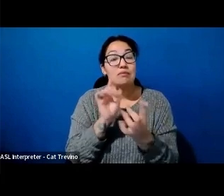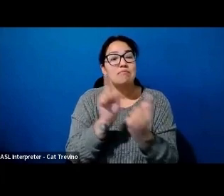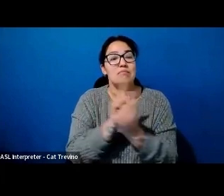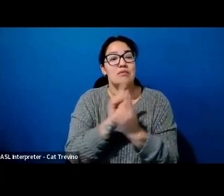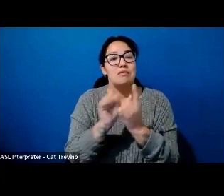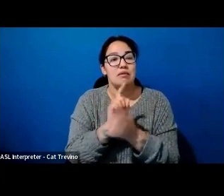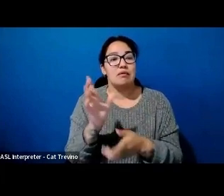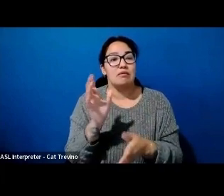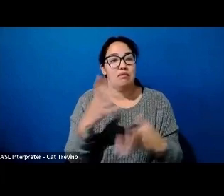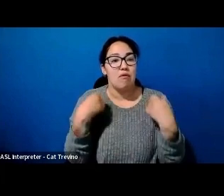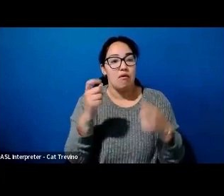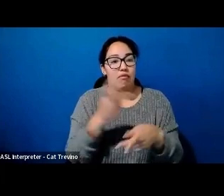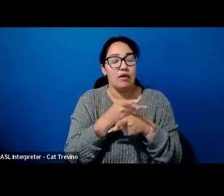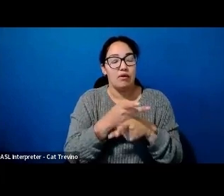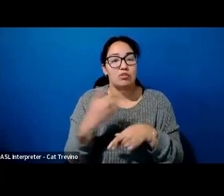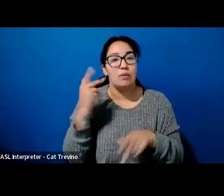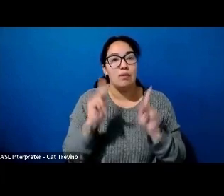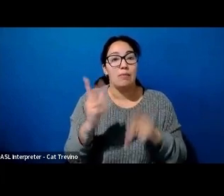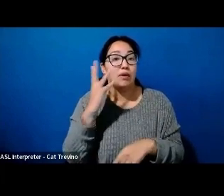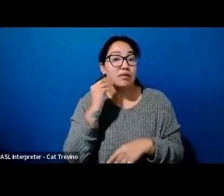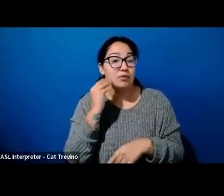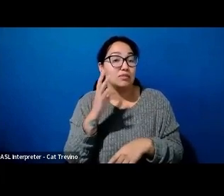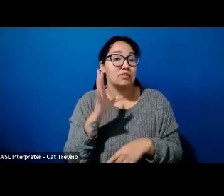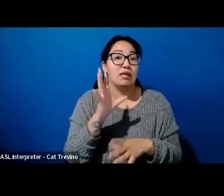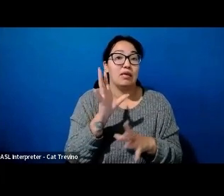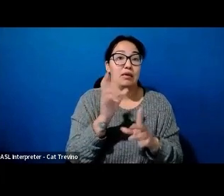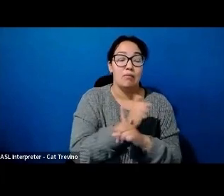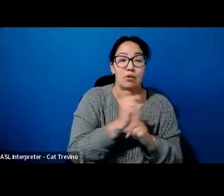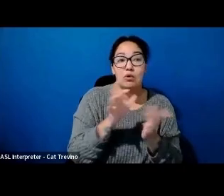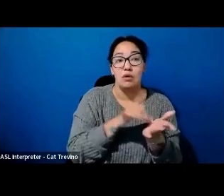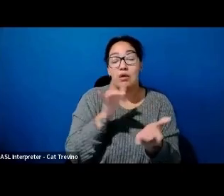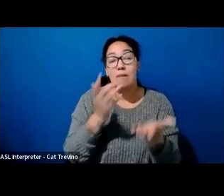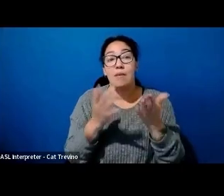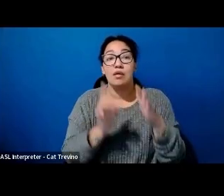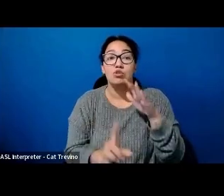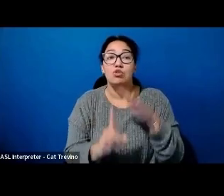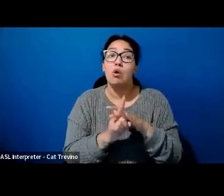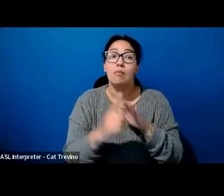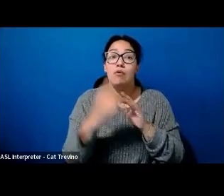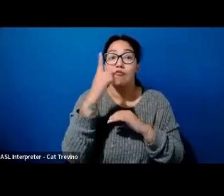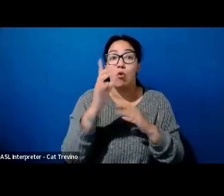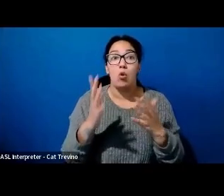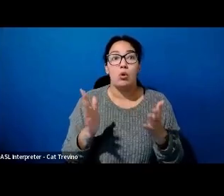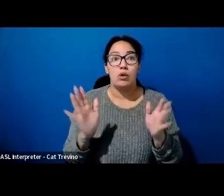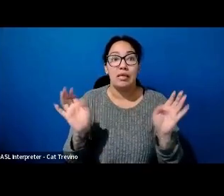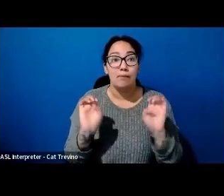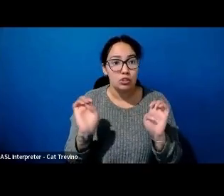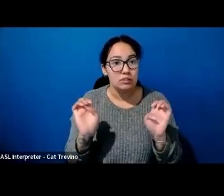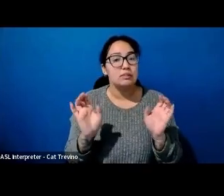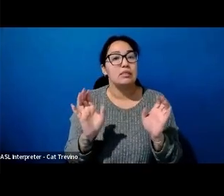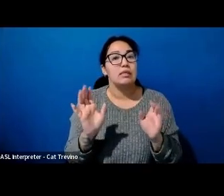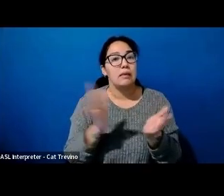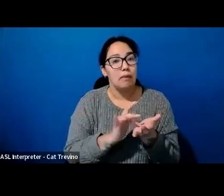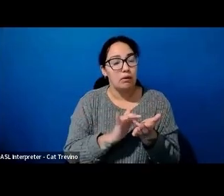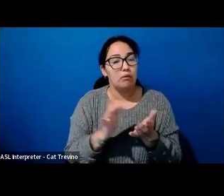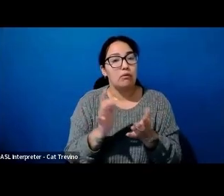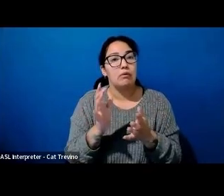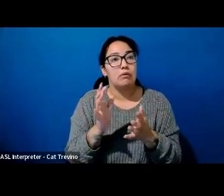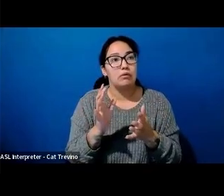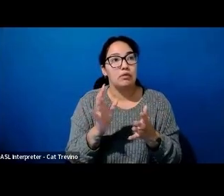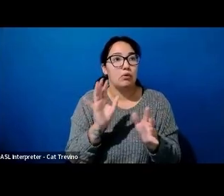people experiencing abuse and exploitation may come in certainly for emergent medical conditions and severe